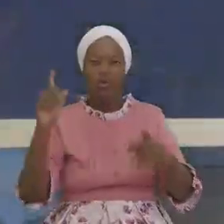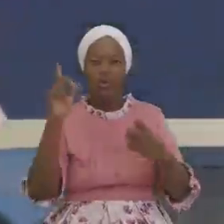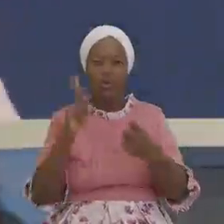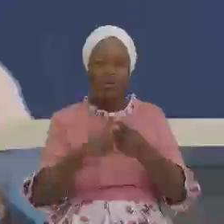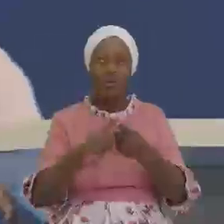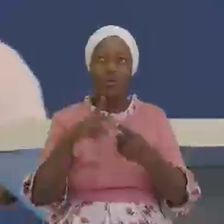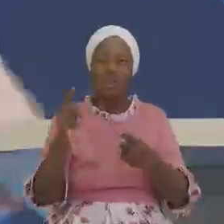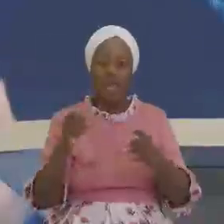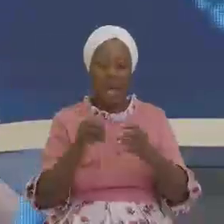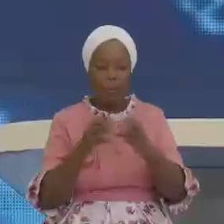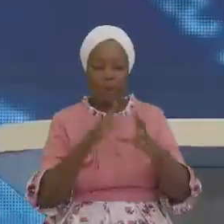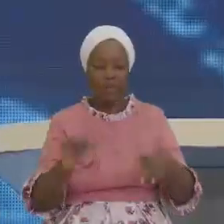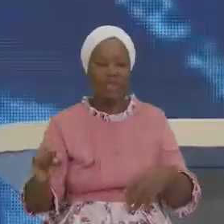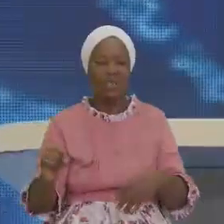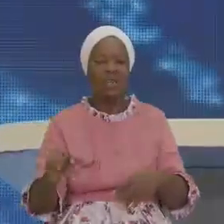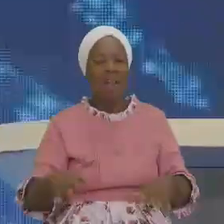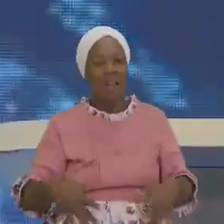abounding life.